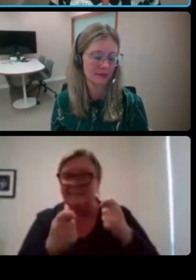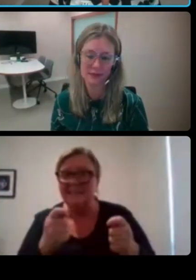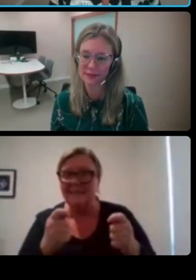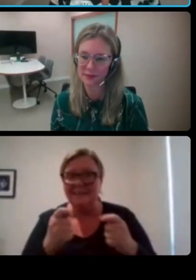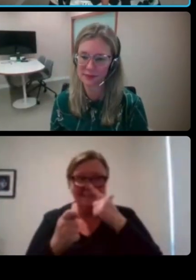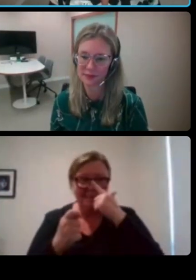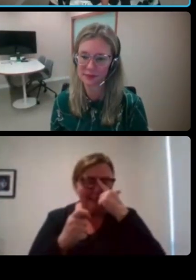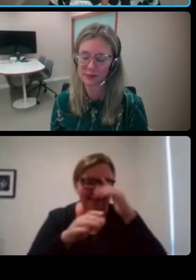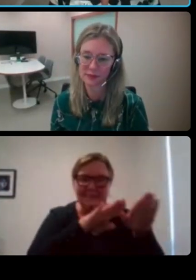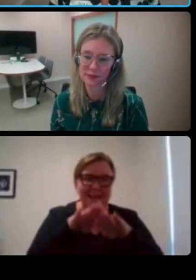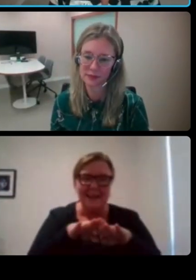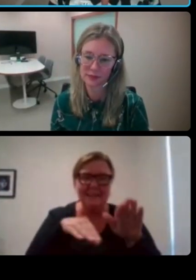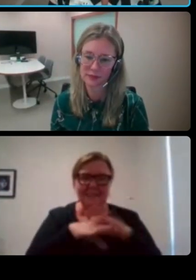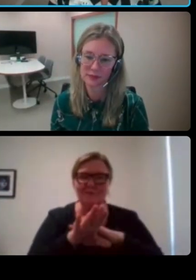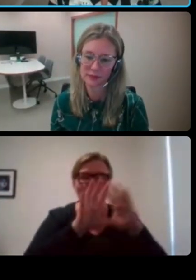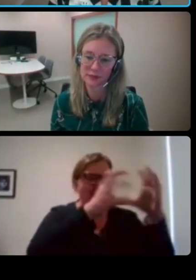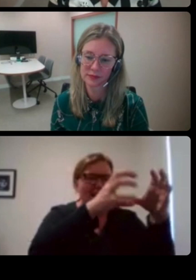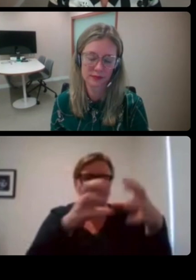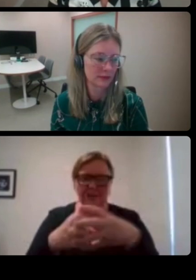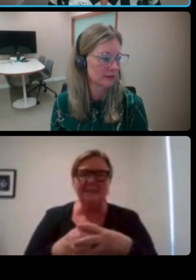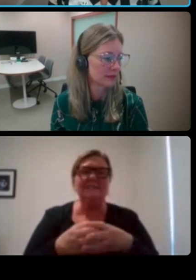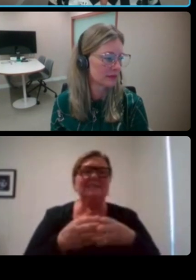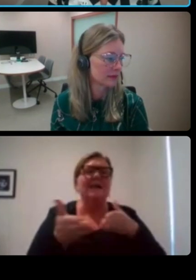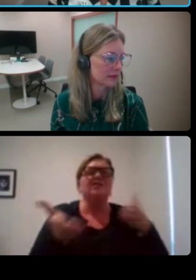categories and service types within